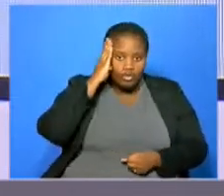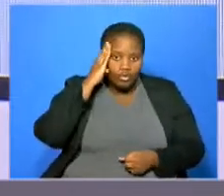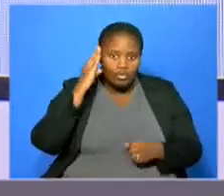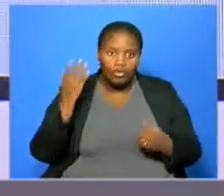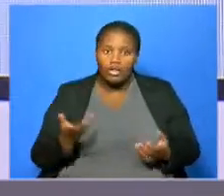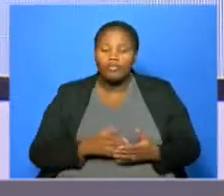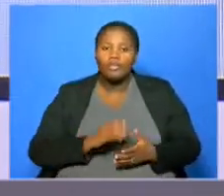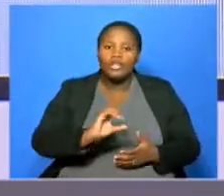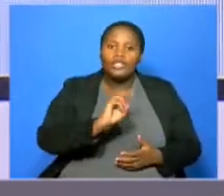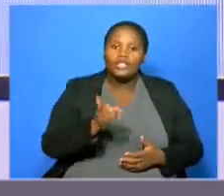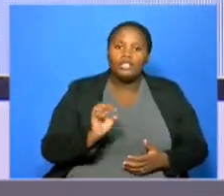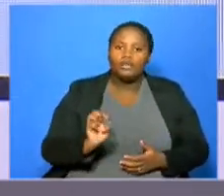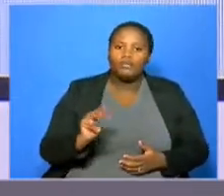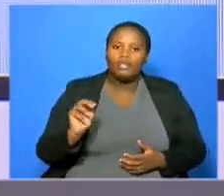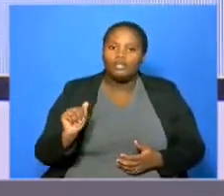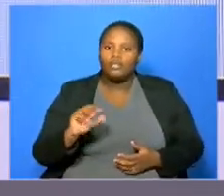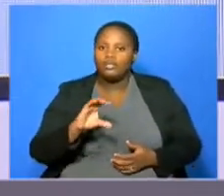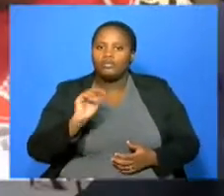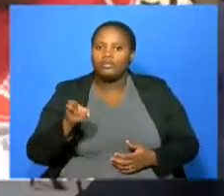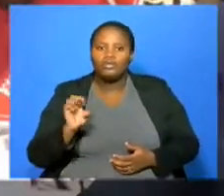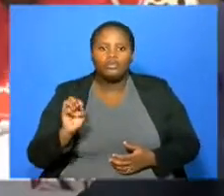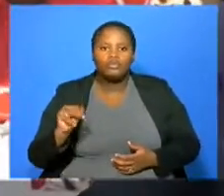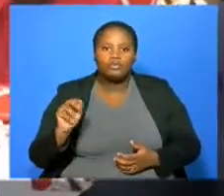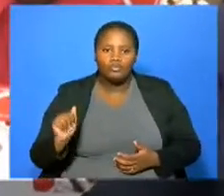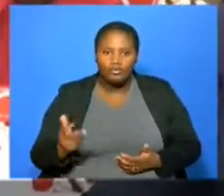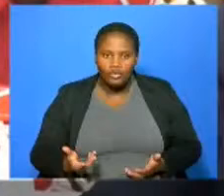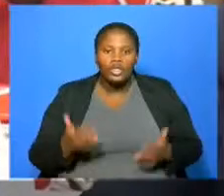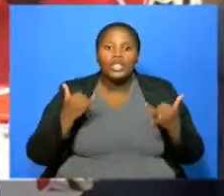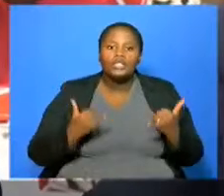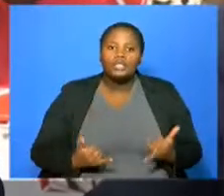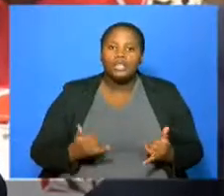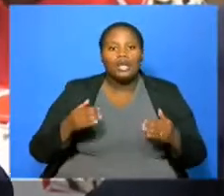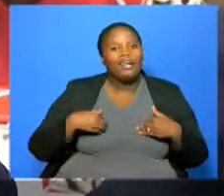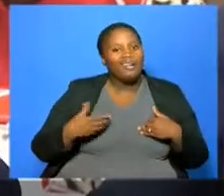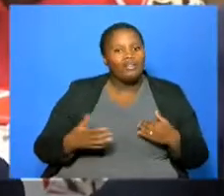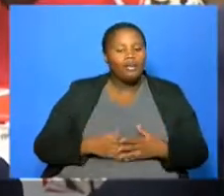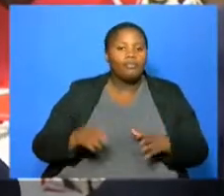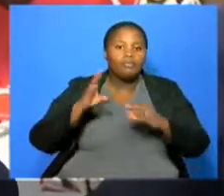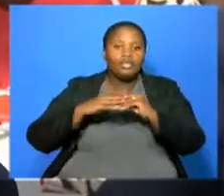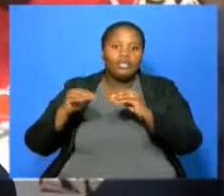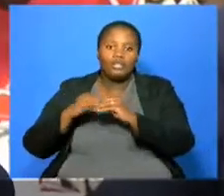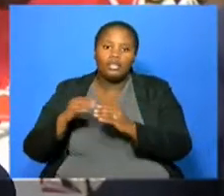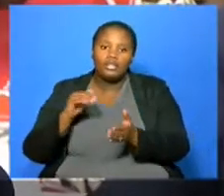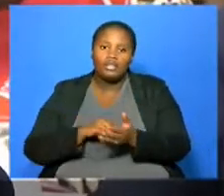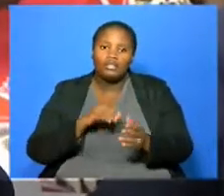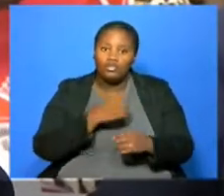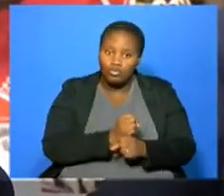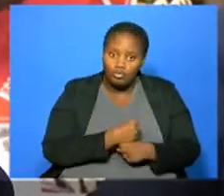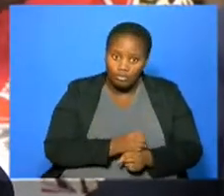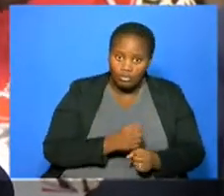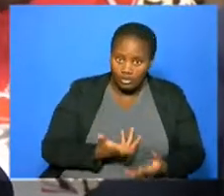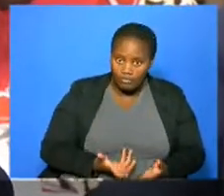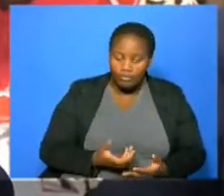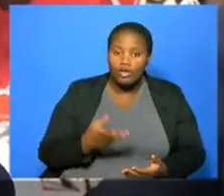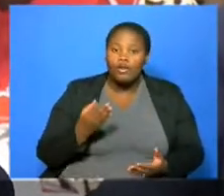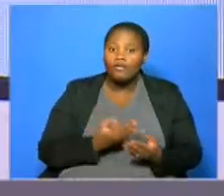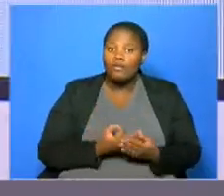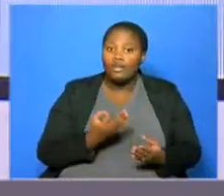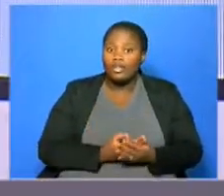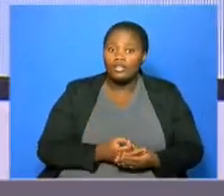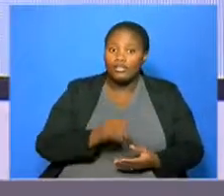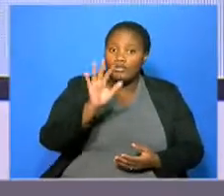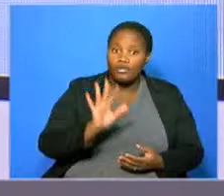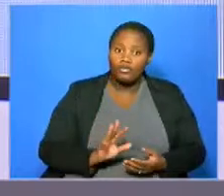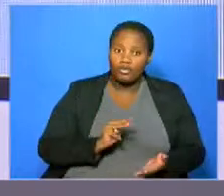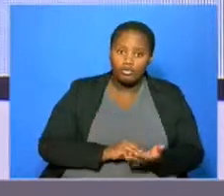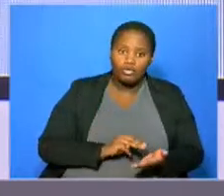as Chama Chama Fund. We've put in an injection, initial capital of